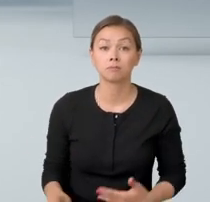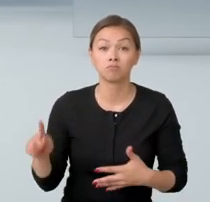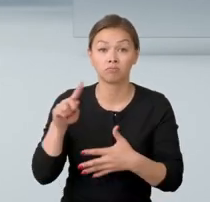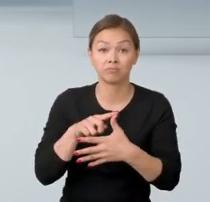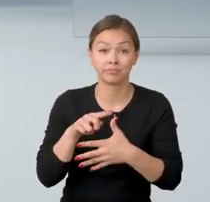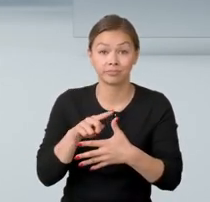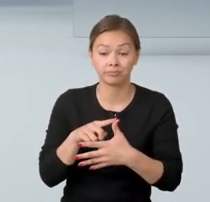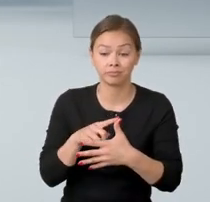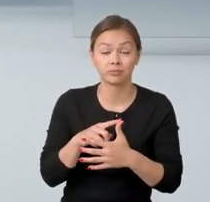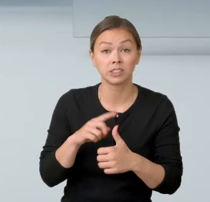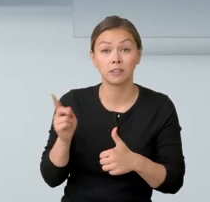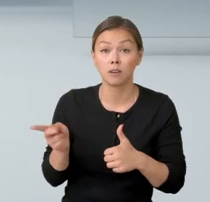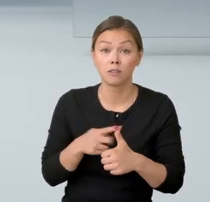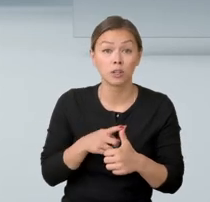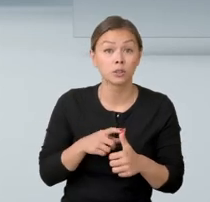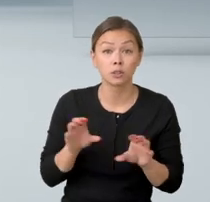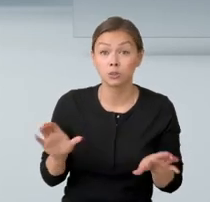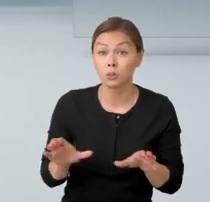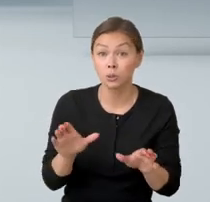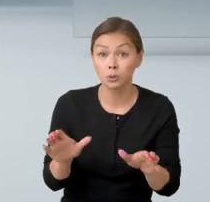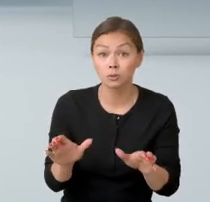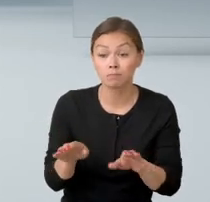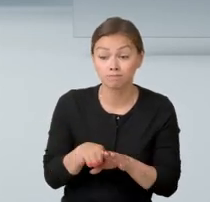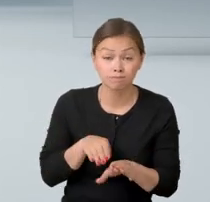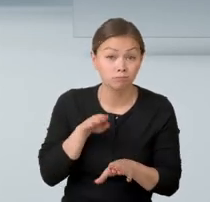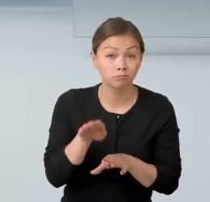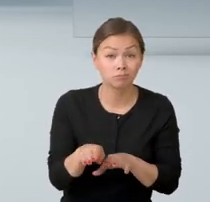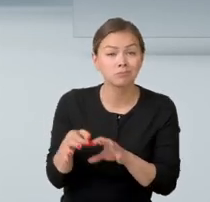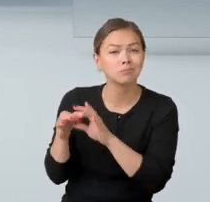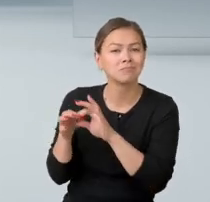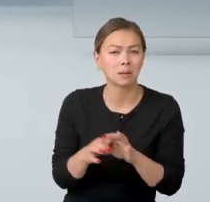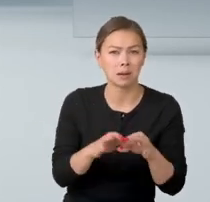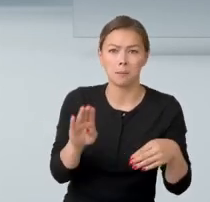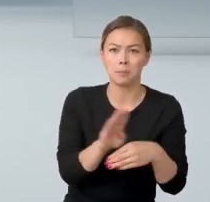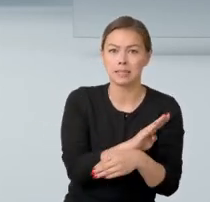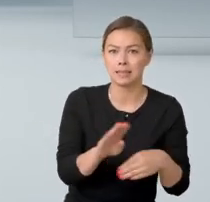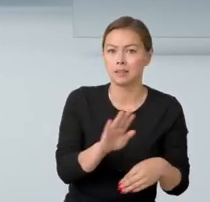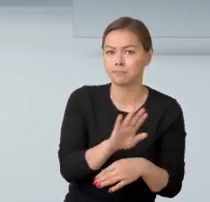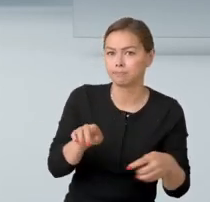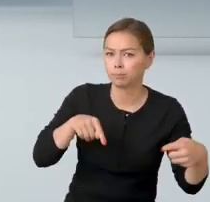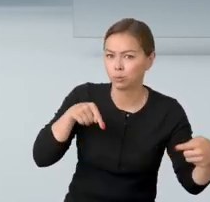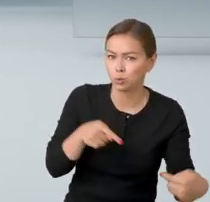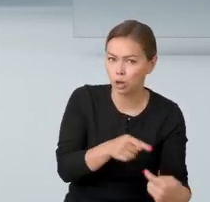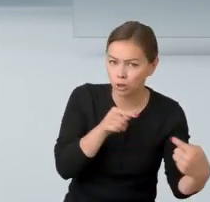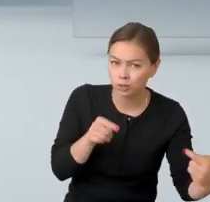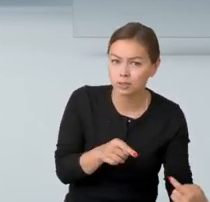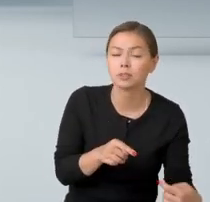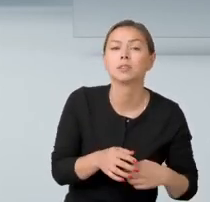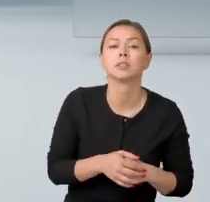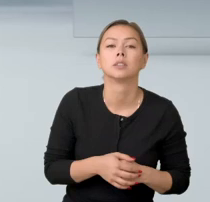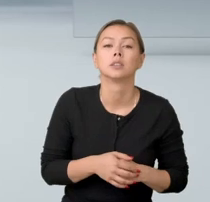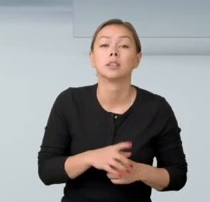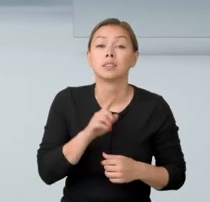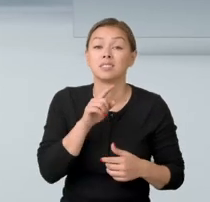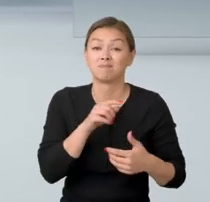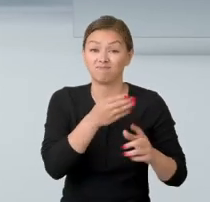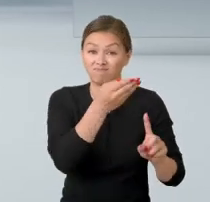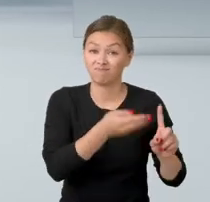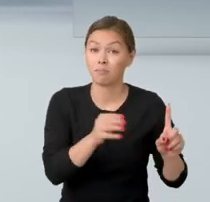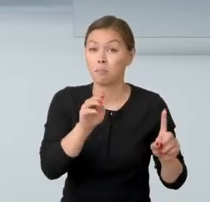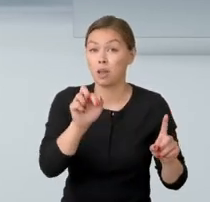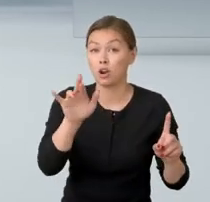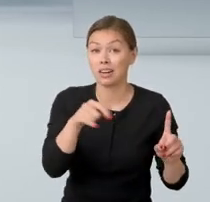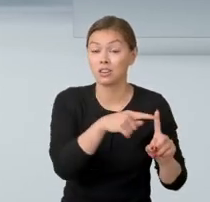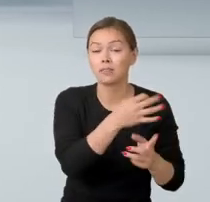okay talking about our first step which is related to the business pain points so I'd like to introduce you to Mary she's the